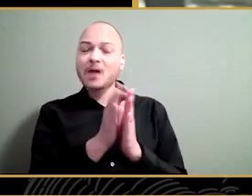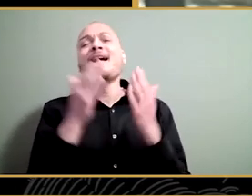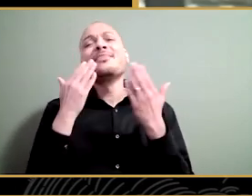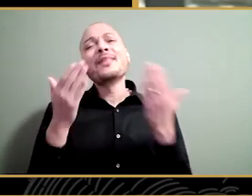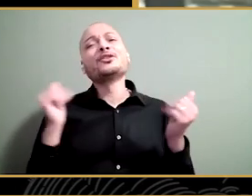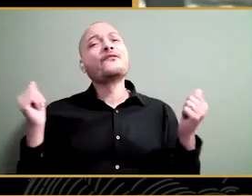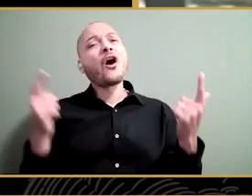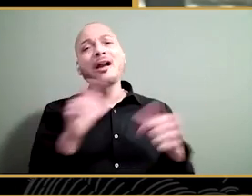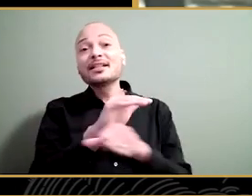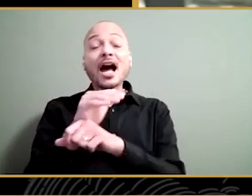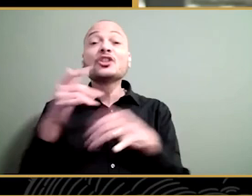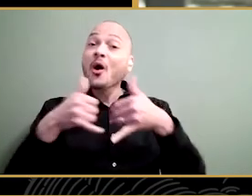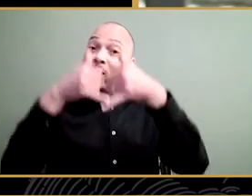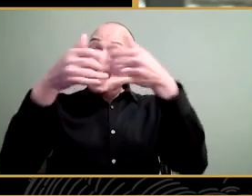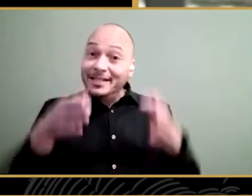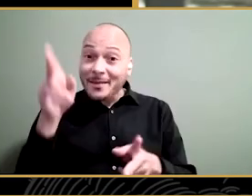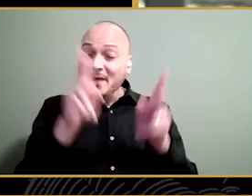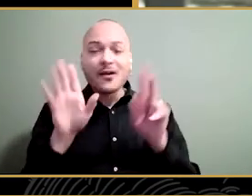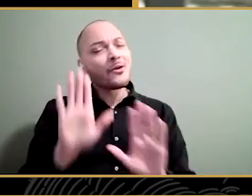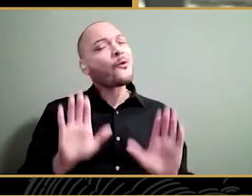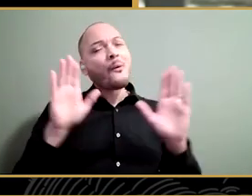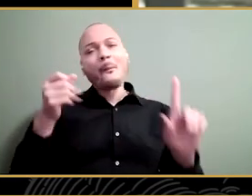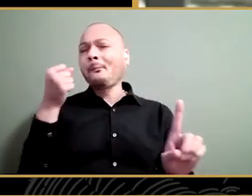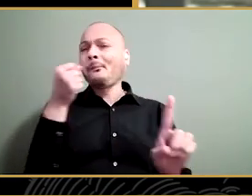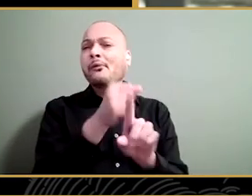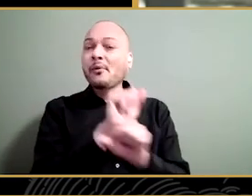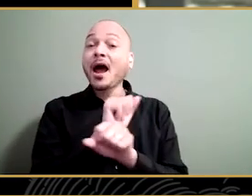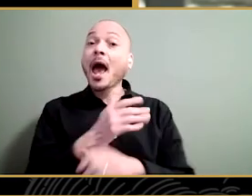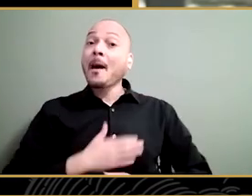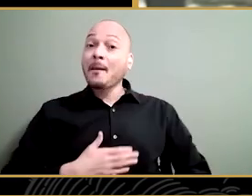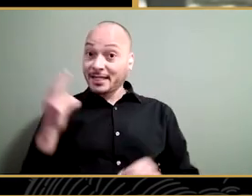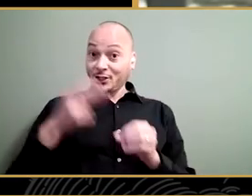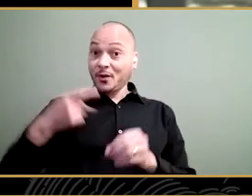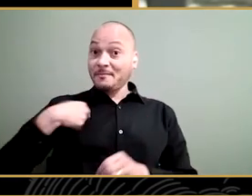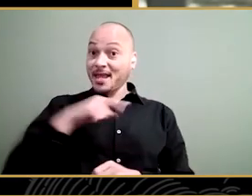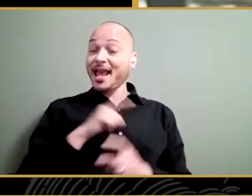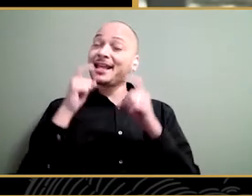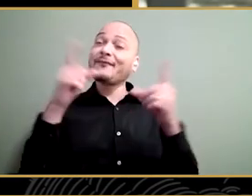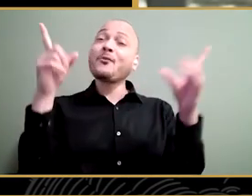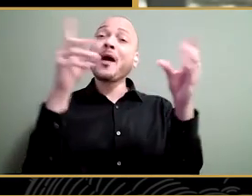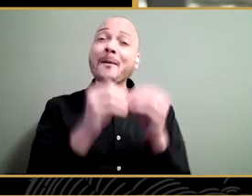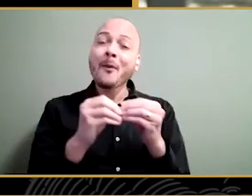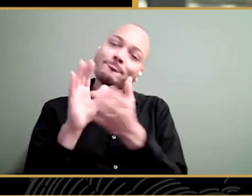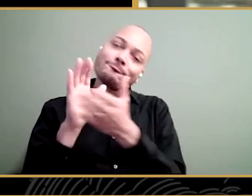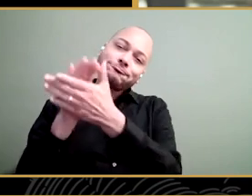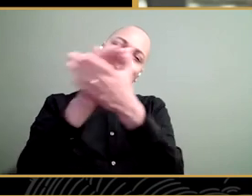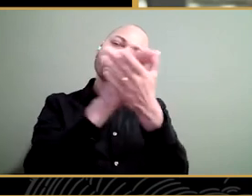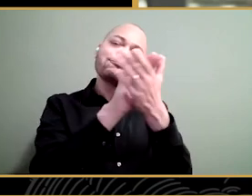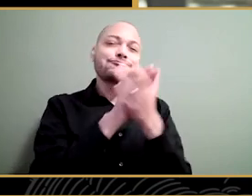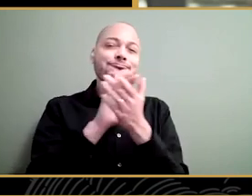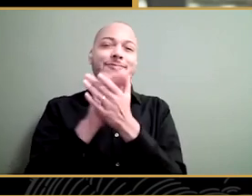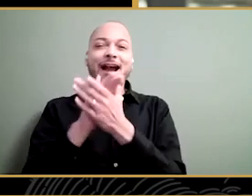to all of tonight's awardees for their incredible and impactful work. Please join me in giving them one more big round of